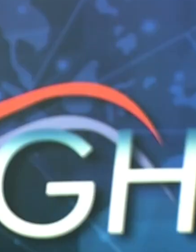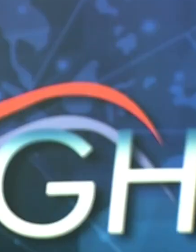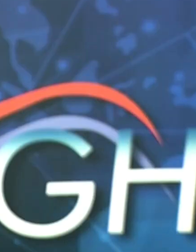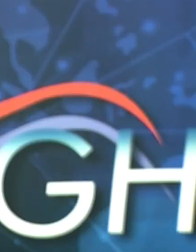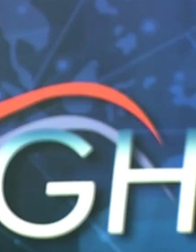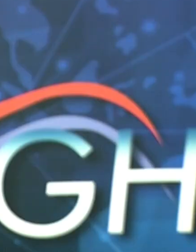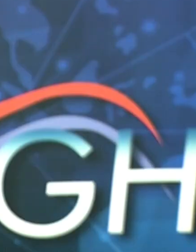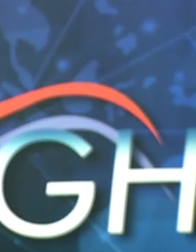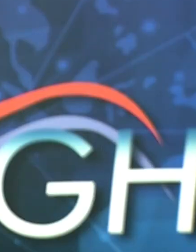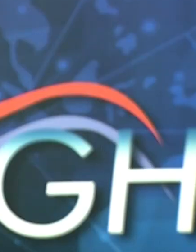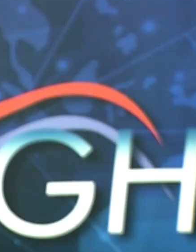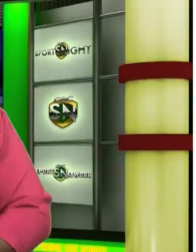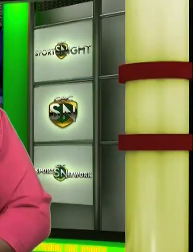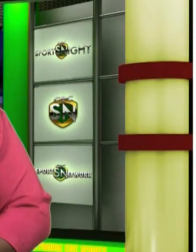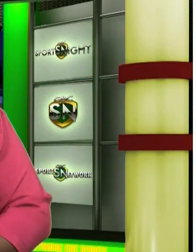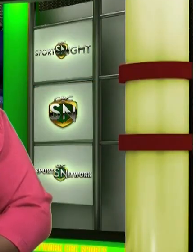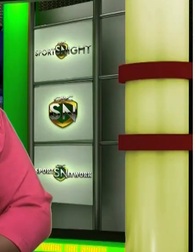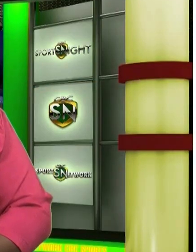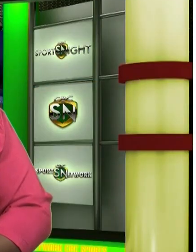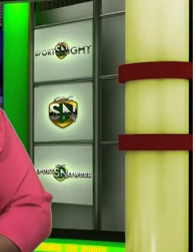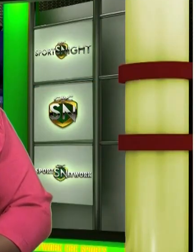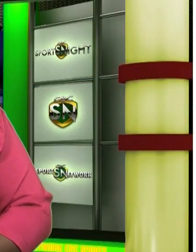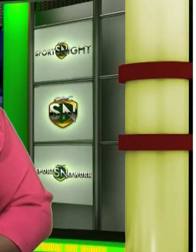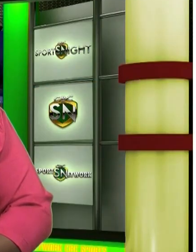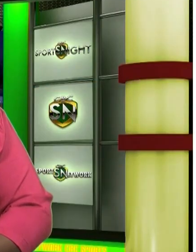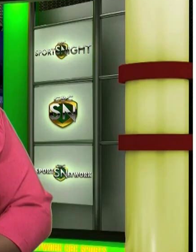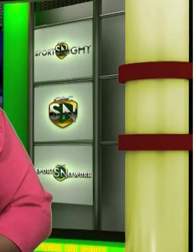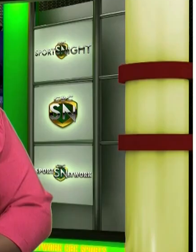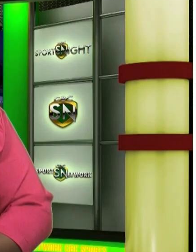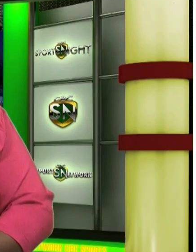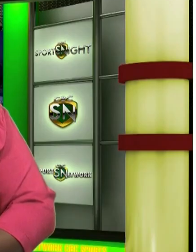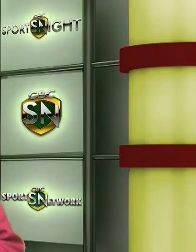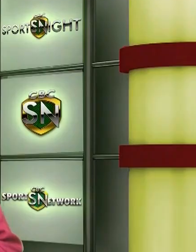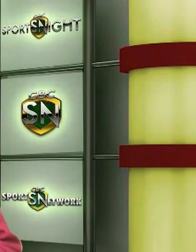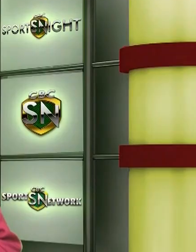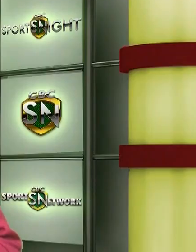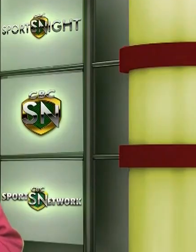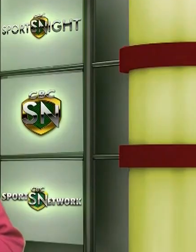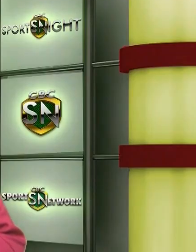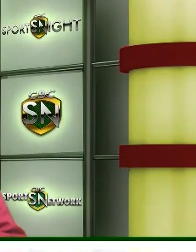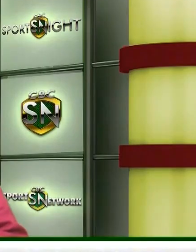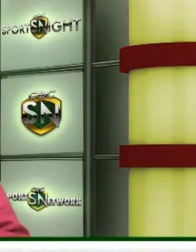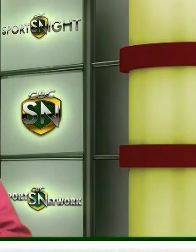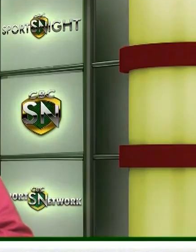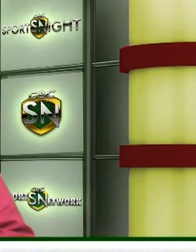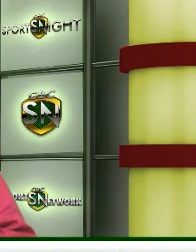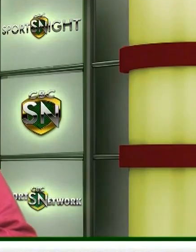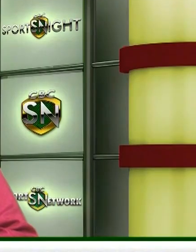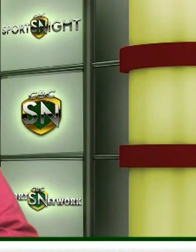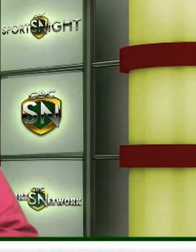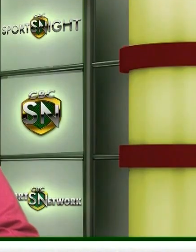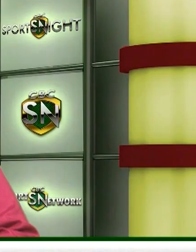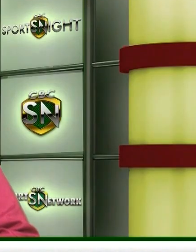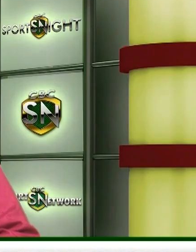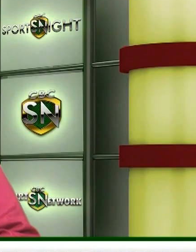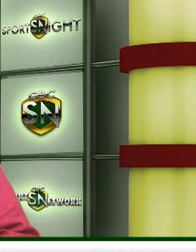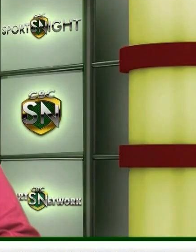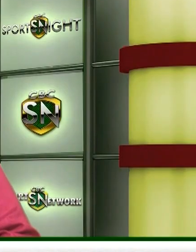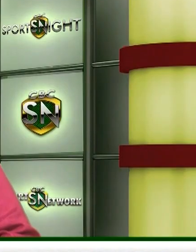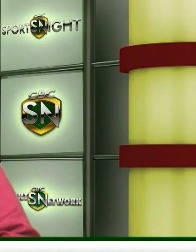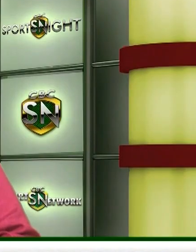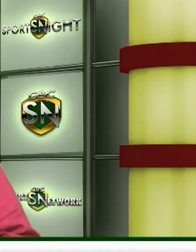Anne-Marie Burt joins me now with all the latest in all the sports tonight. Anne-Marie, good evening to you. Well, to netball now, Barbados Baby Gems have completed